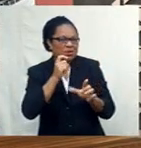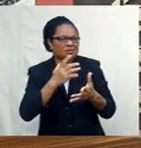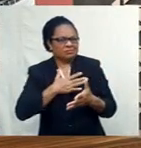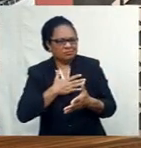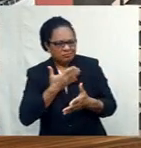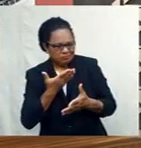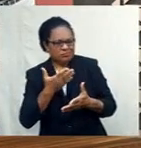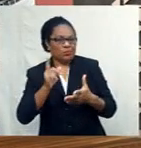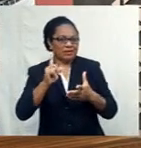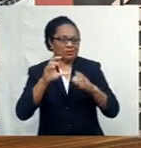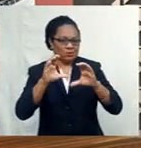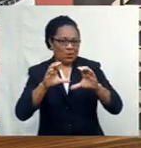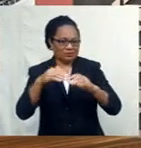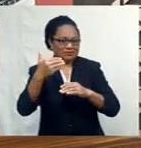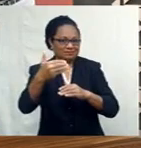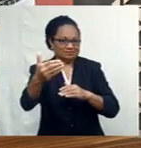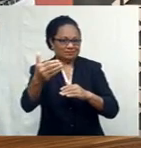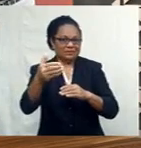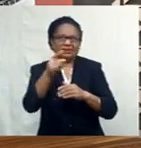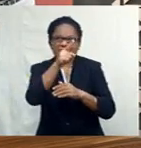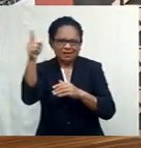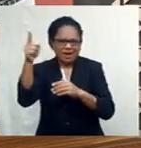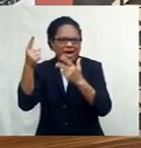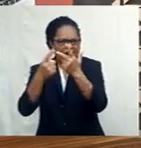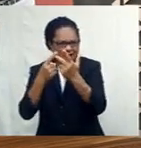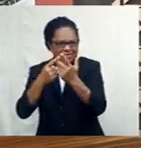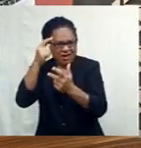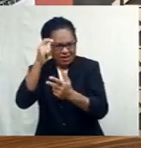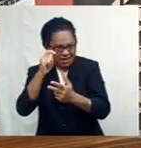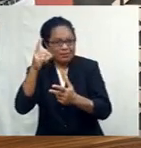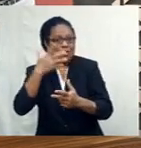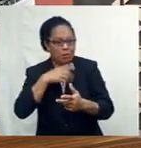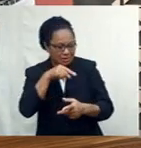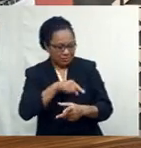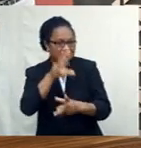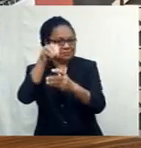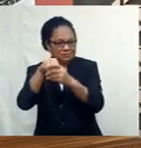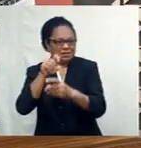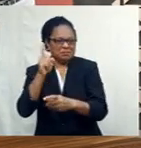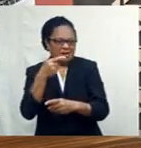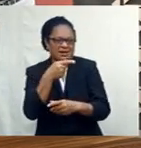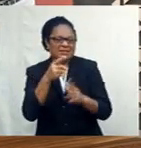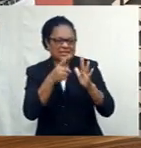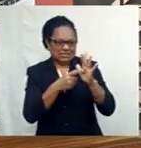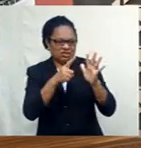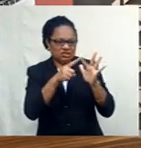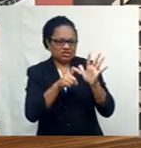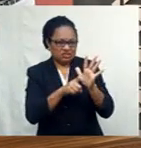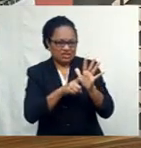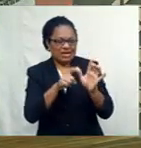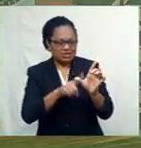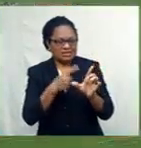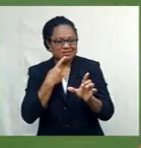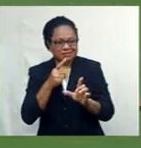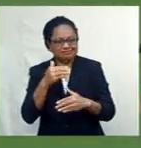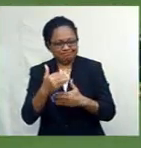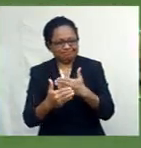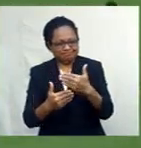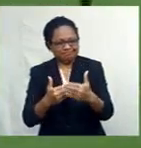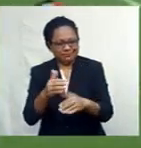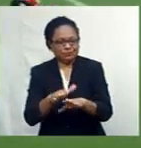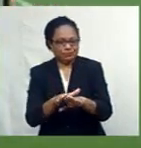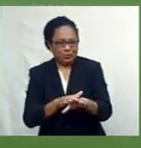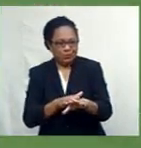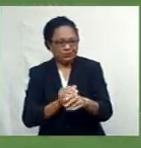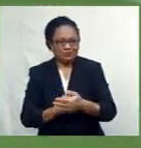demand from overseas clubs, he says he wants to take things one step at a time. Venina Rakautonga reports.